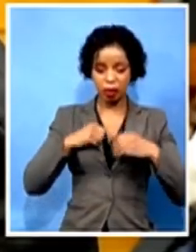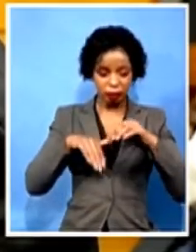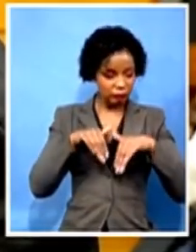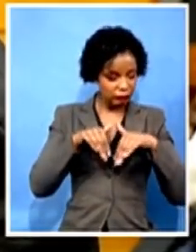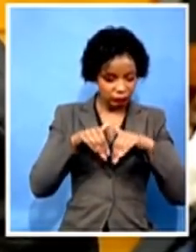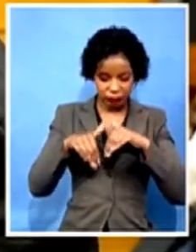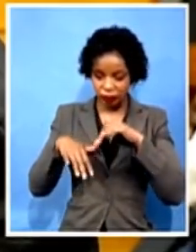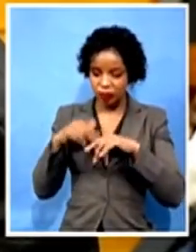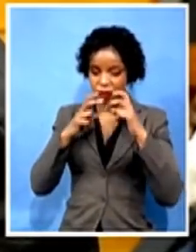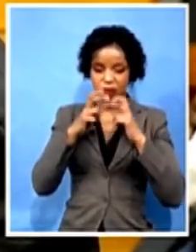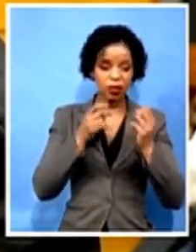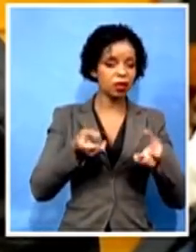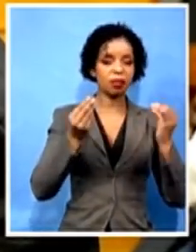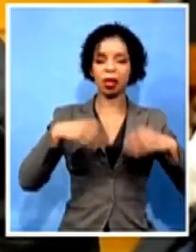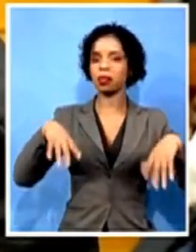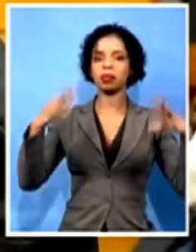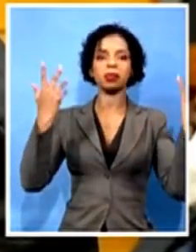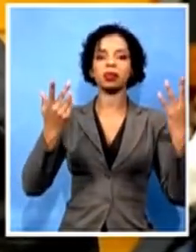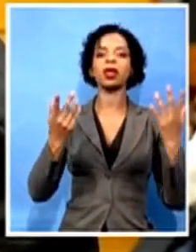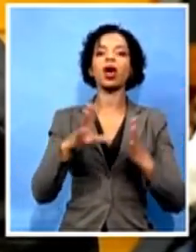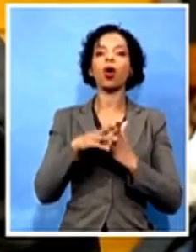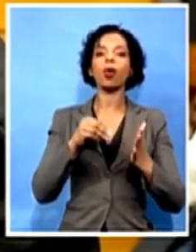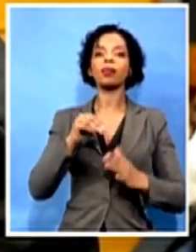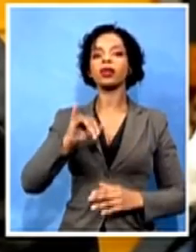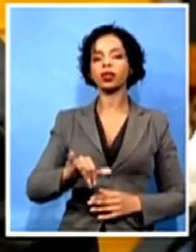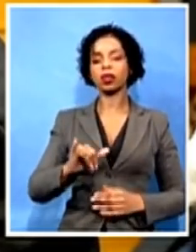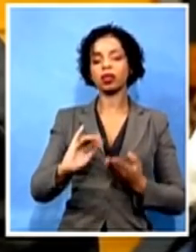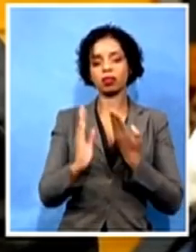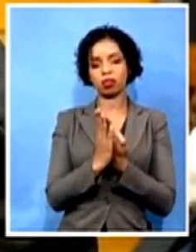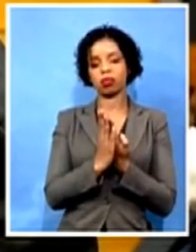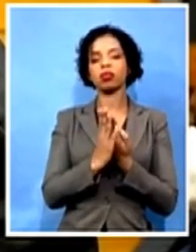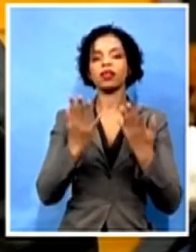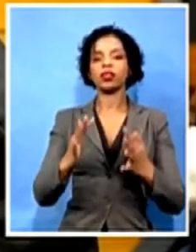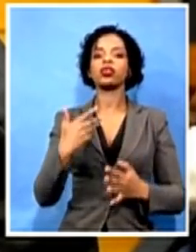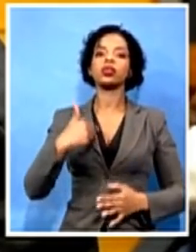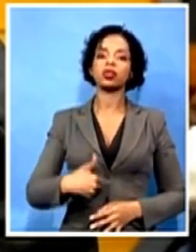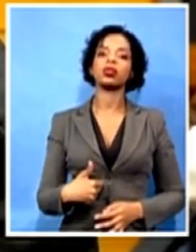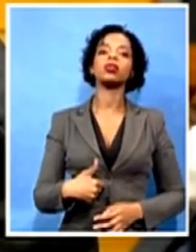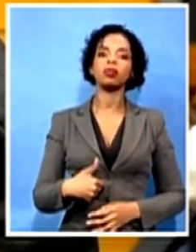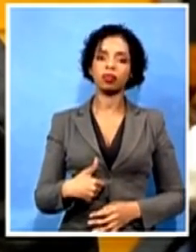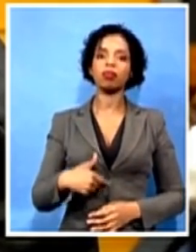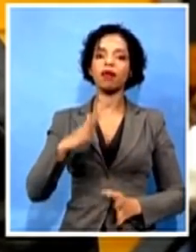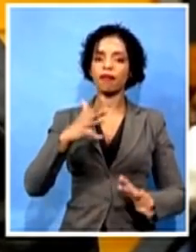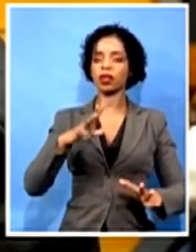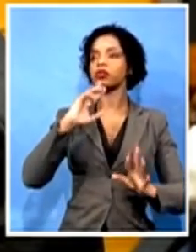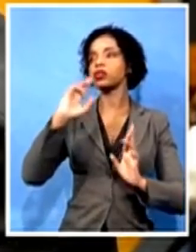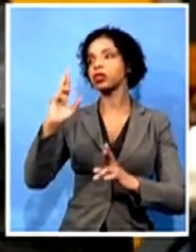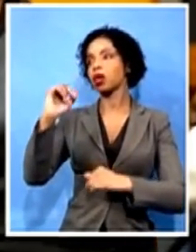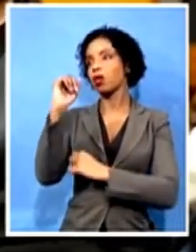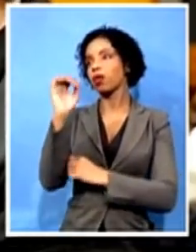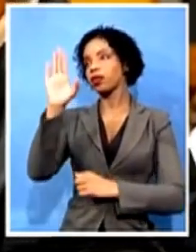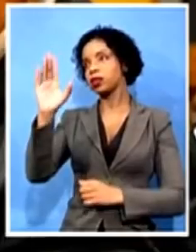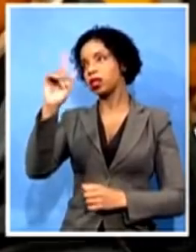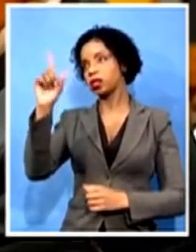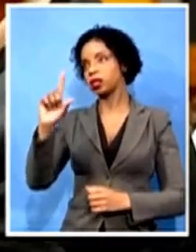the passport which I'm attaching here too. I have reported this to the Italian consulate, and a copy of this correspondence and the ID copy is attached as